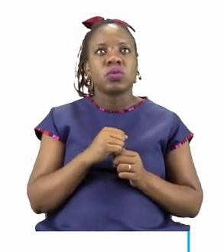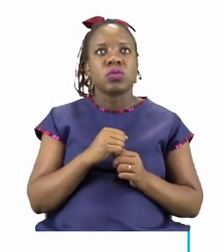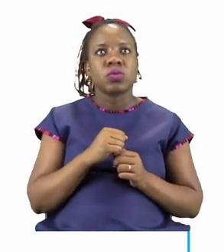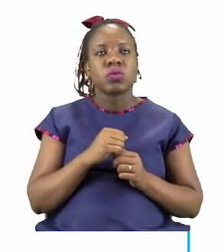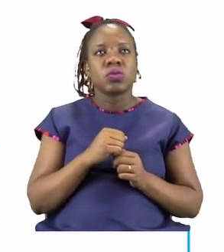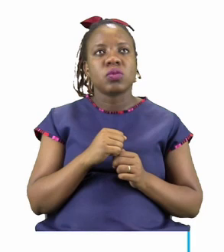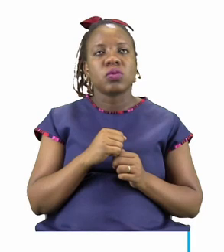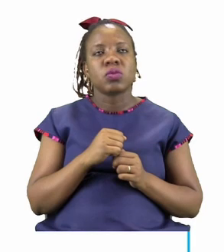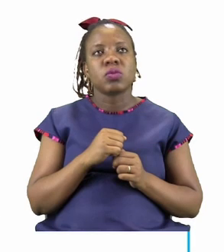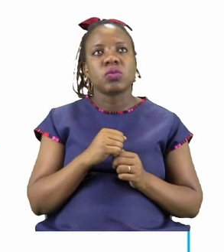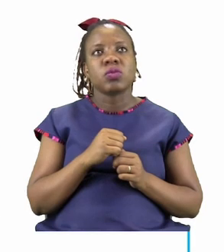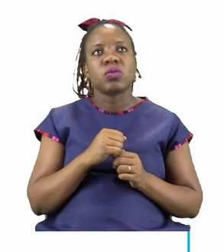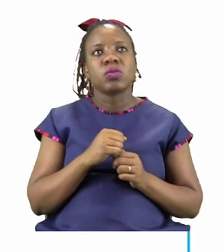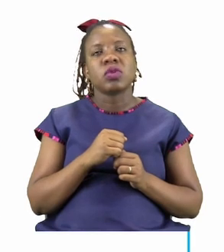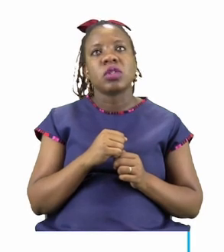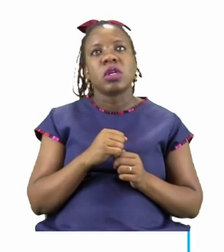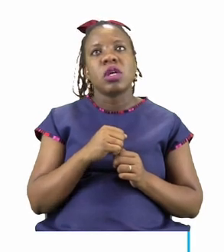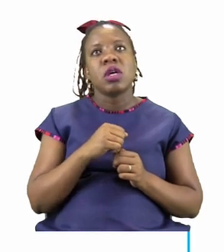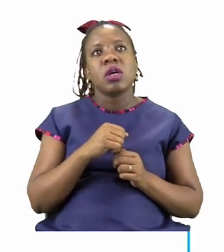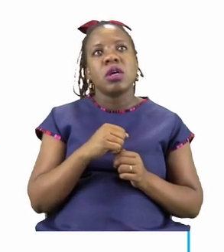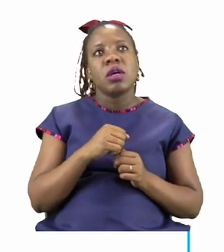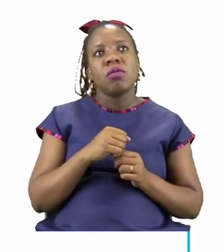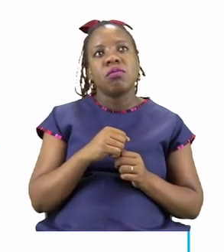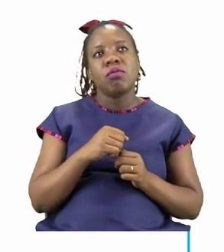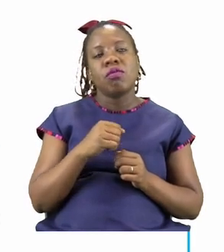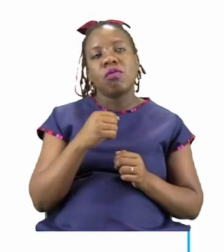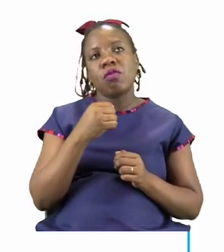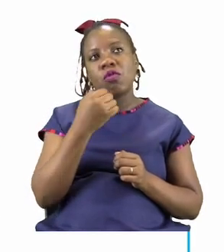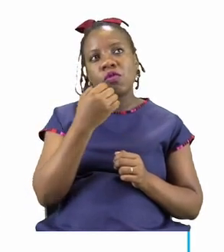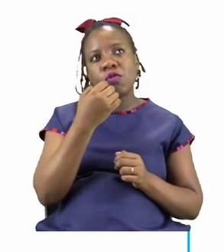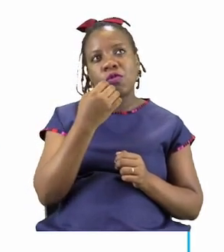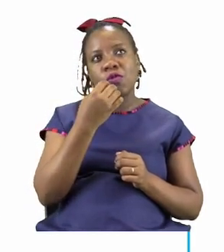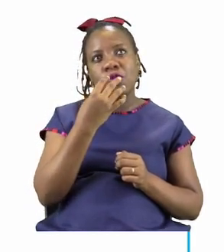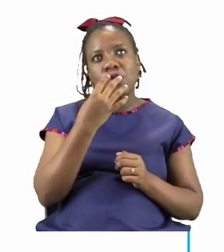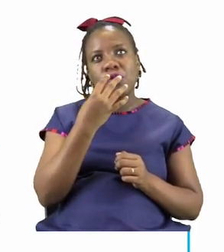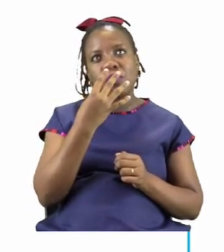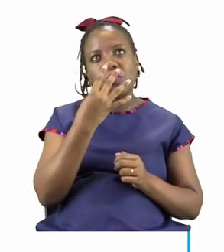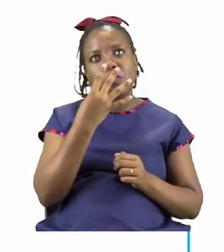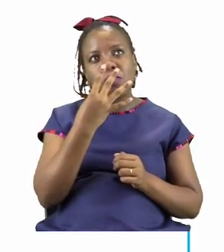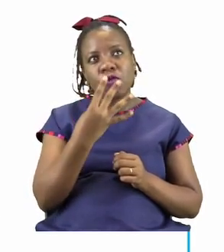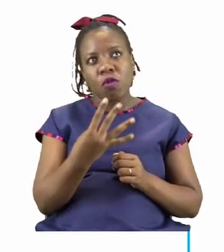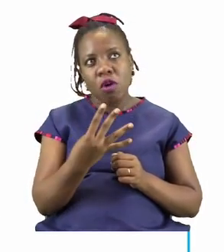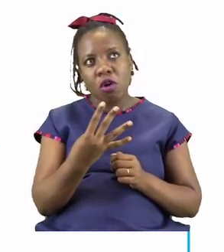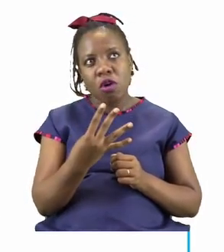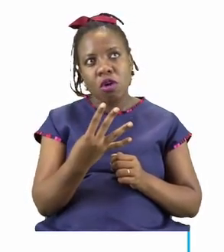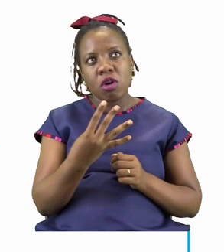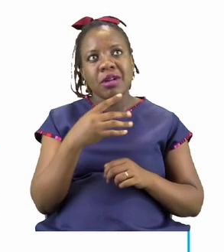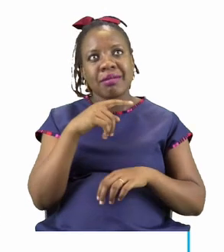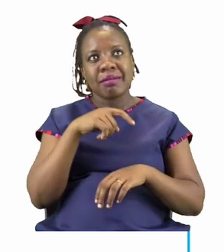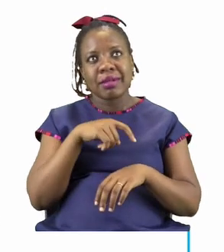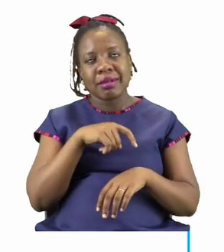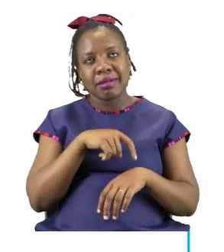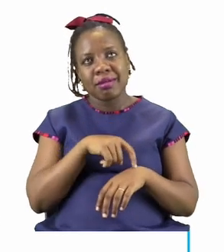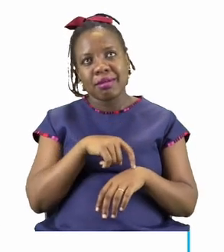time, how many tennis balls will he need? Let's quickly read it one more